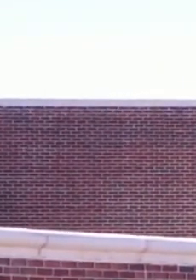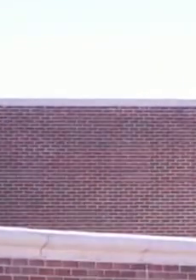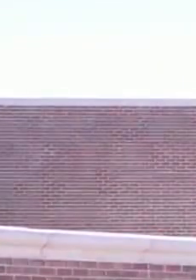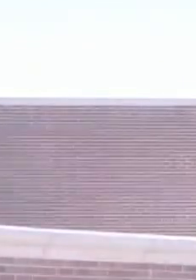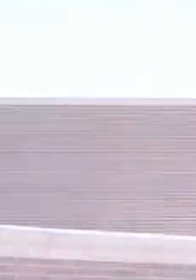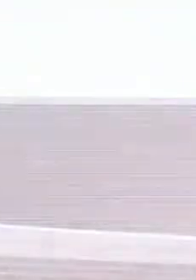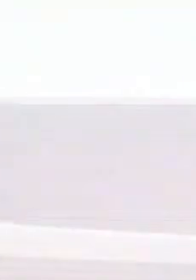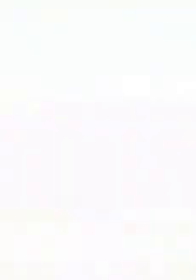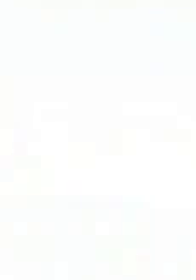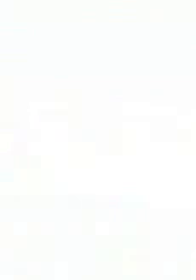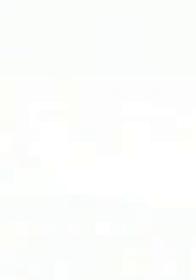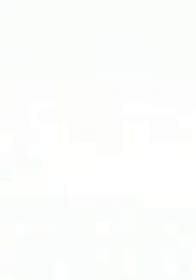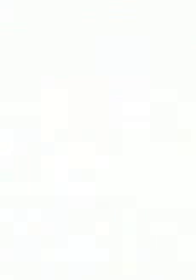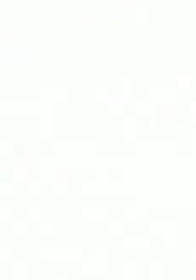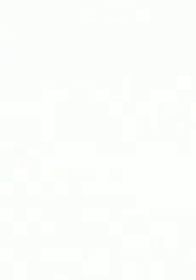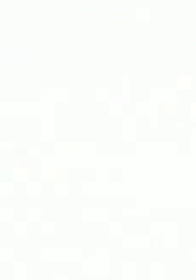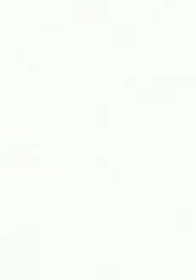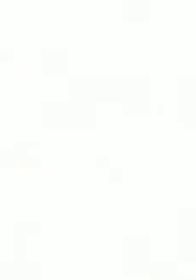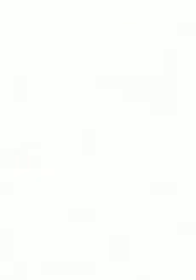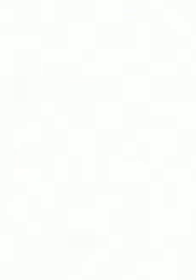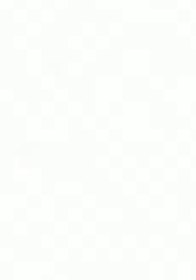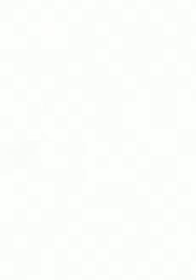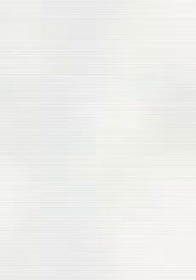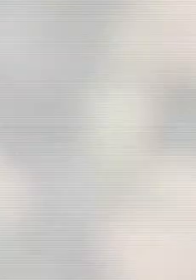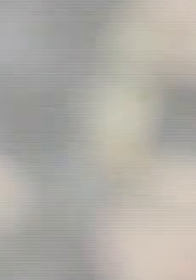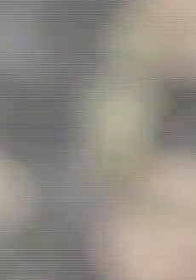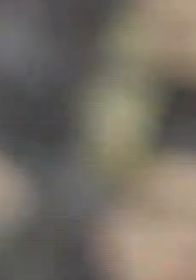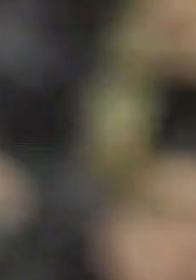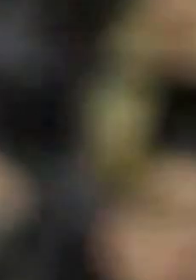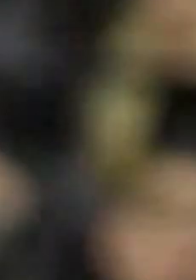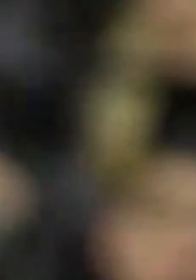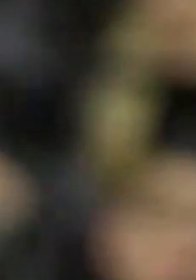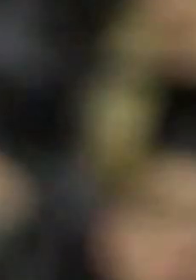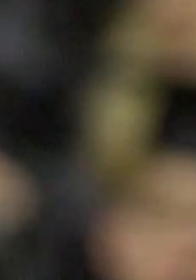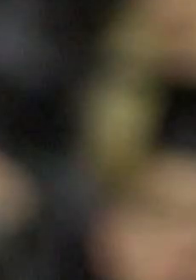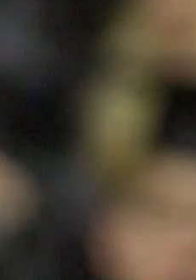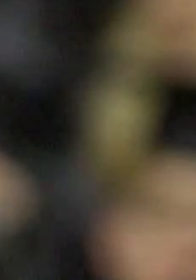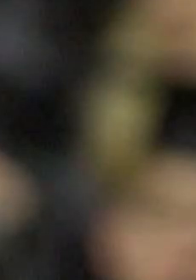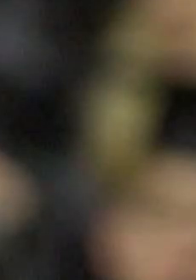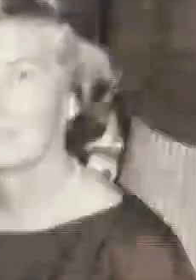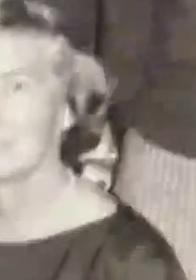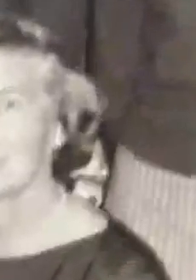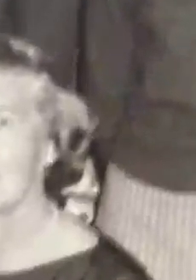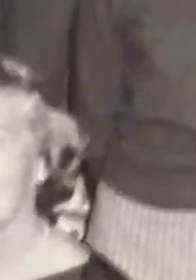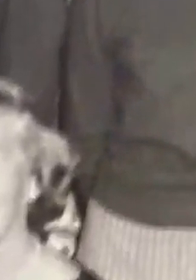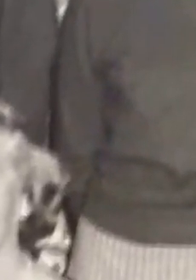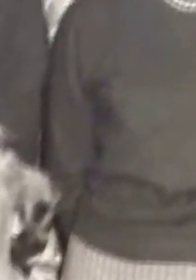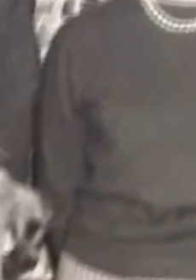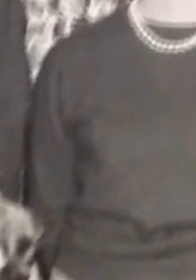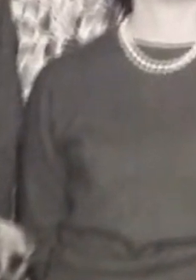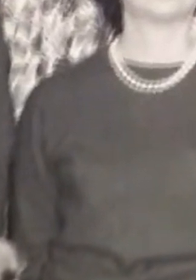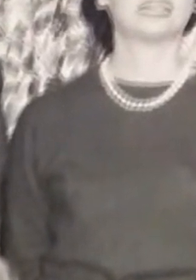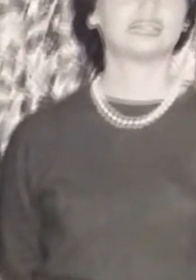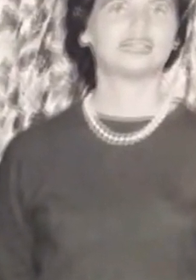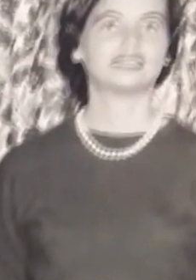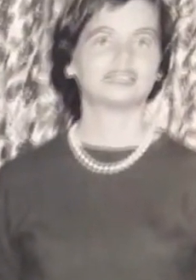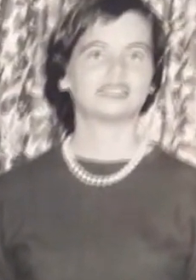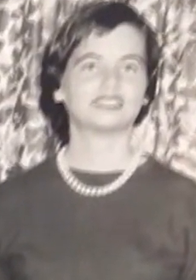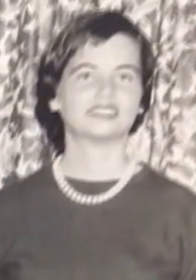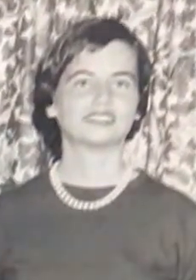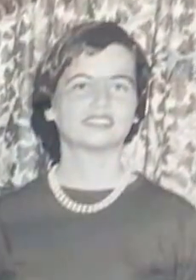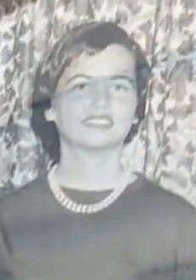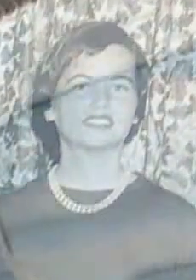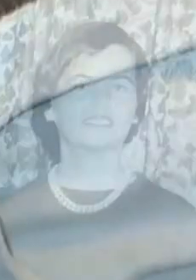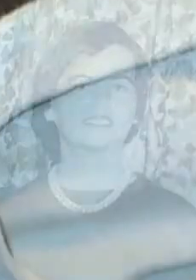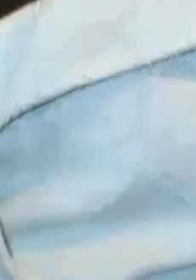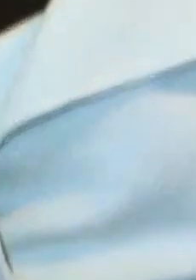human rights legacies of Thomas J. Dodd and Christopher J. Dodd, Connecticut's father and son senators, and recognize the support and dedication